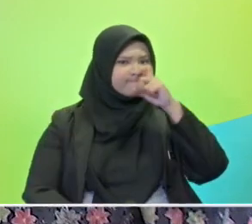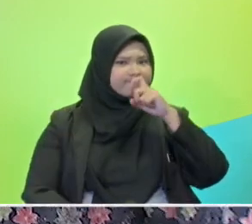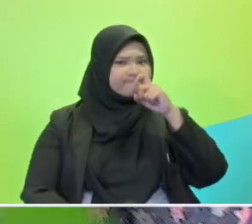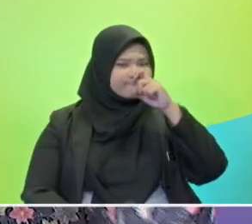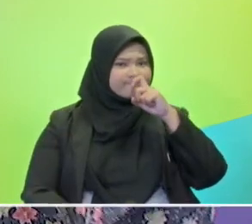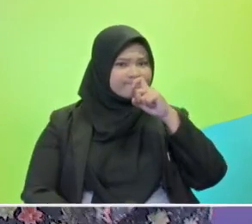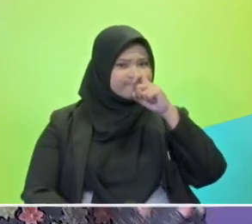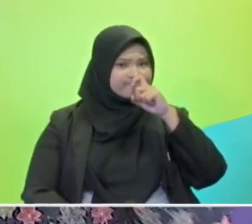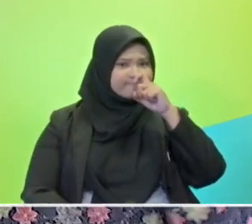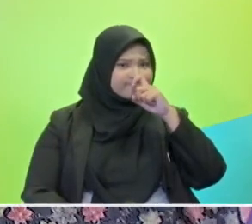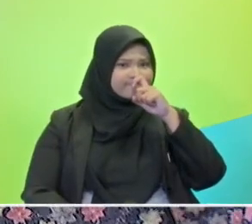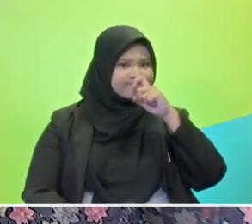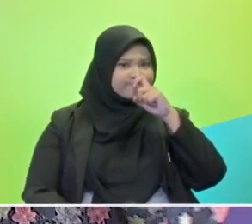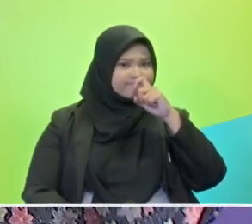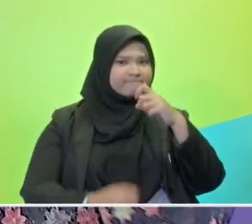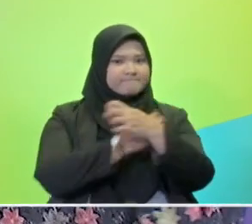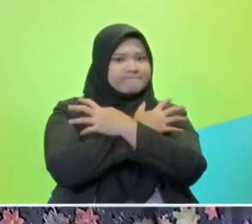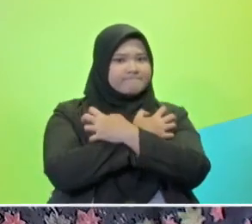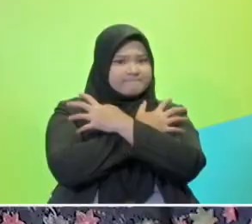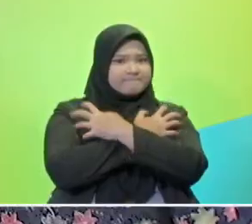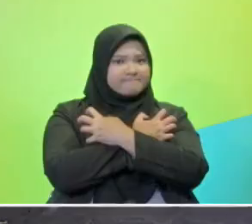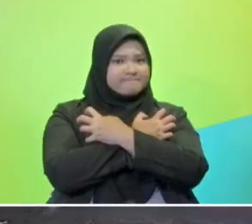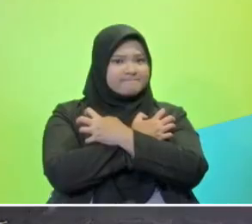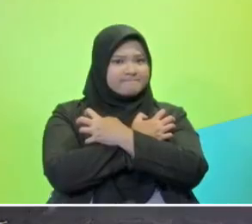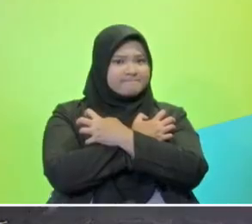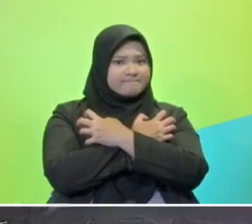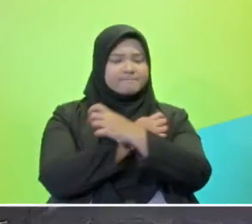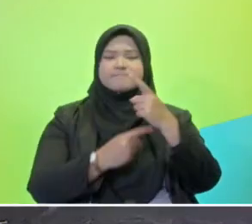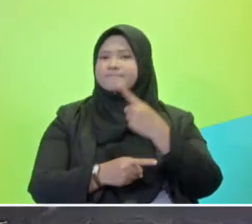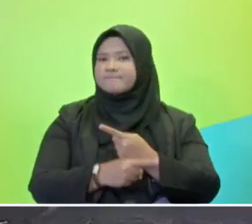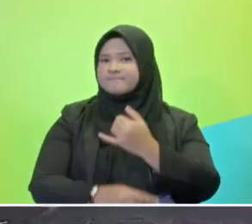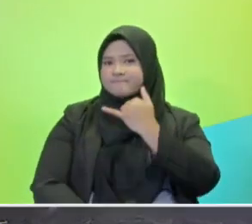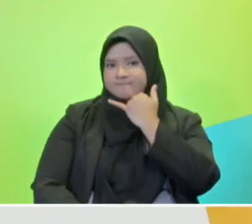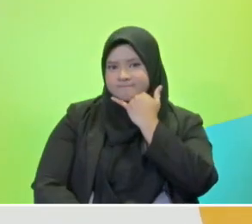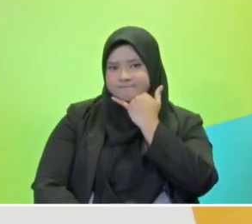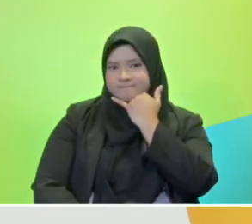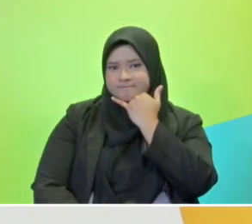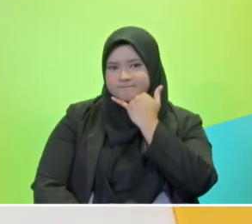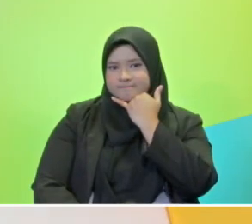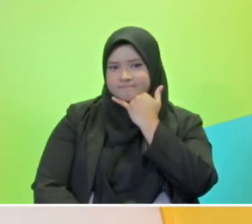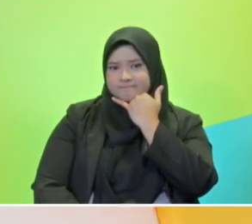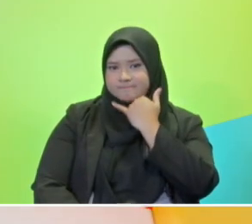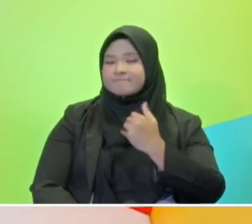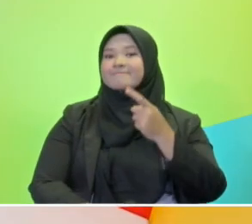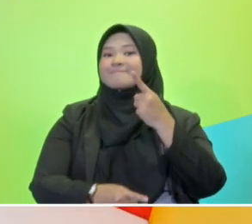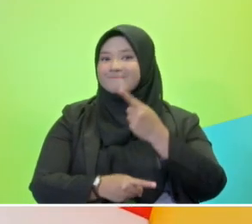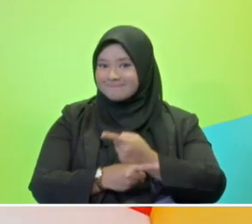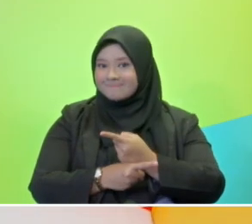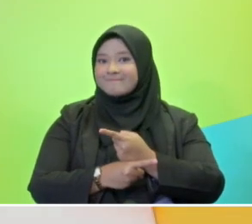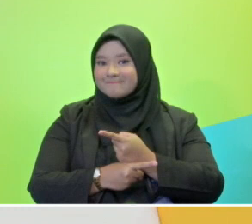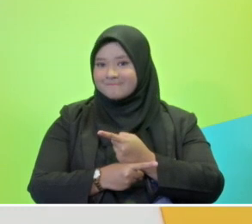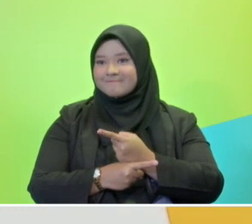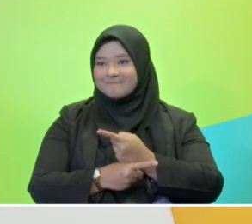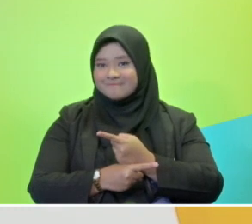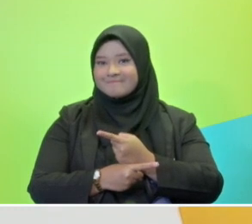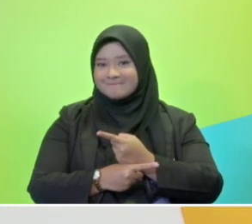it green or red? Green. Green. Oh my God. Is it correct? Yes, that green.